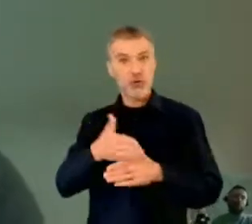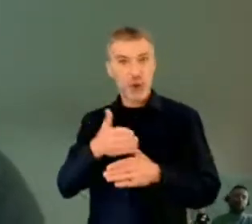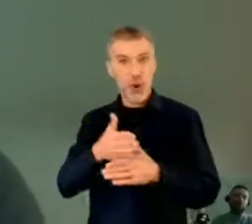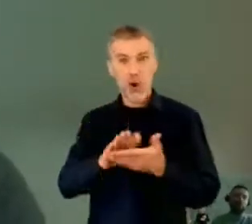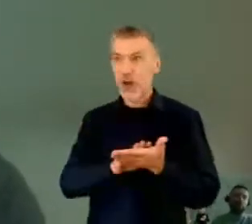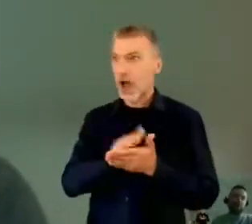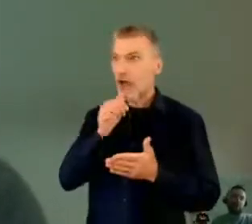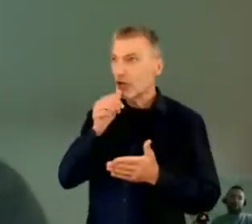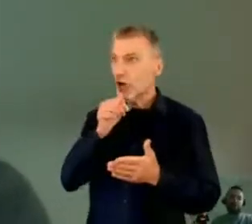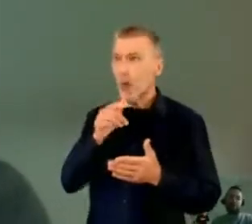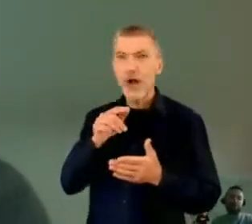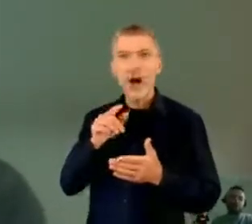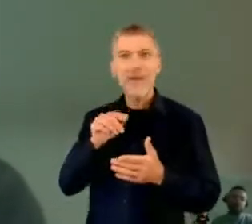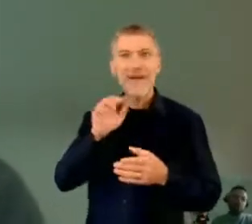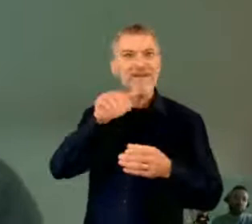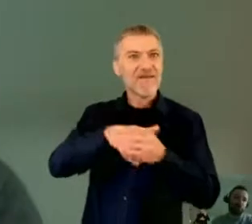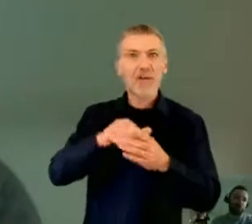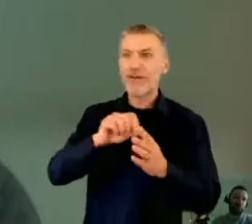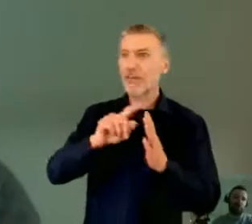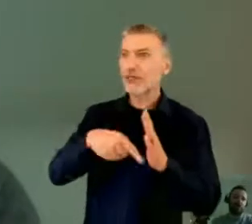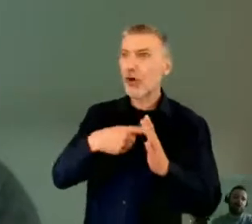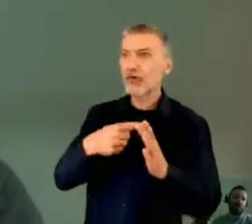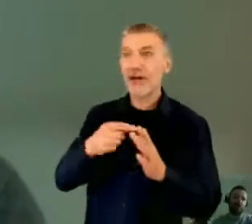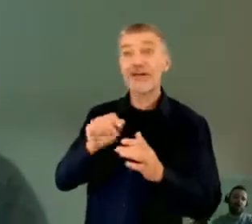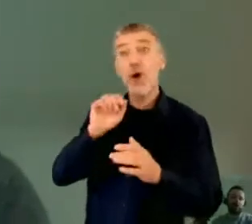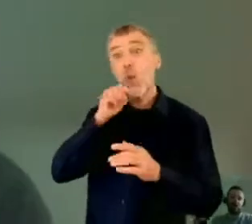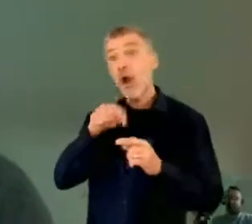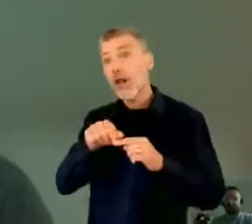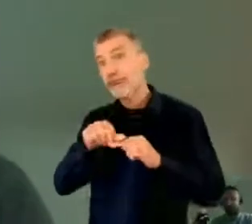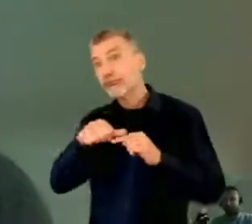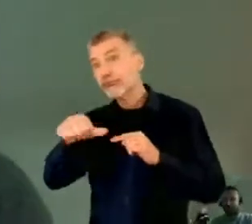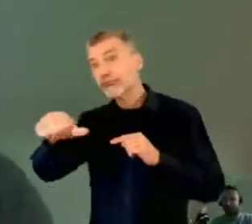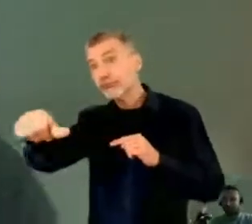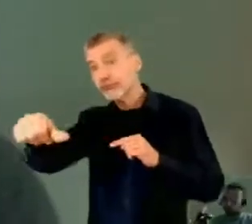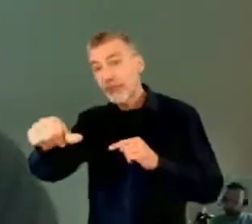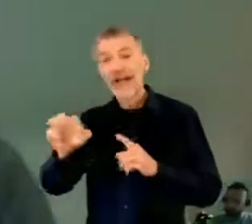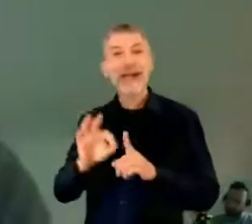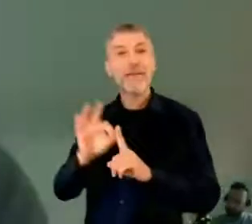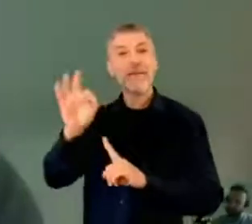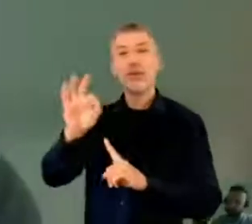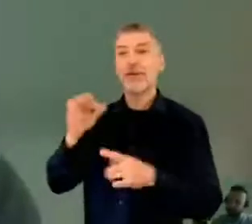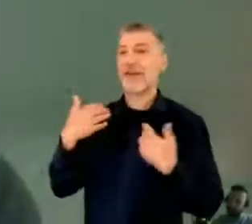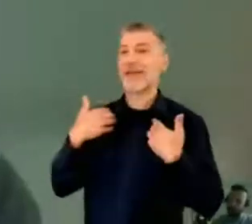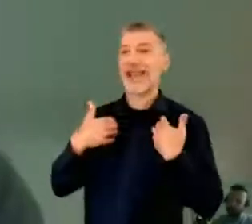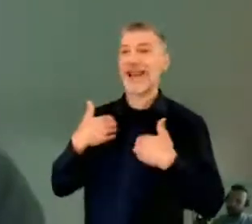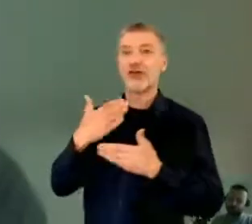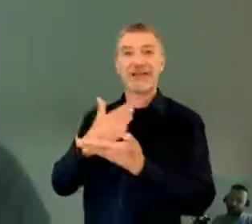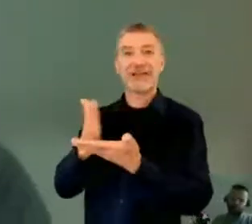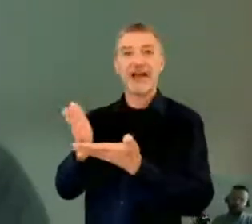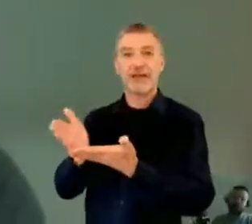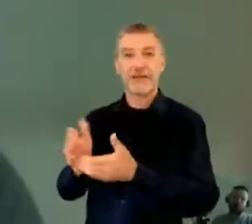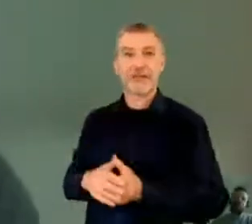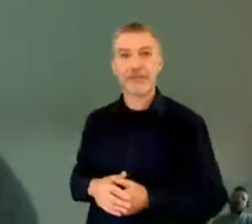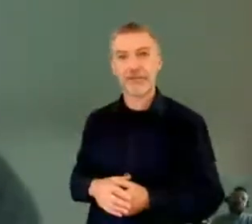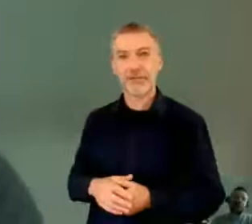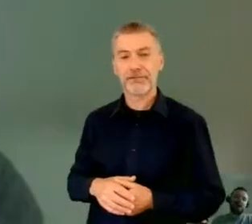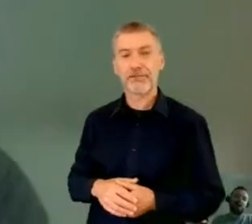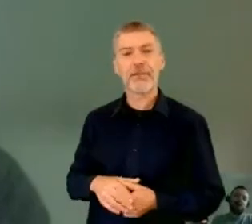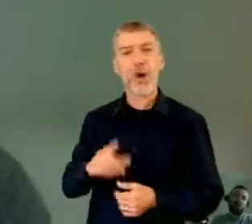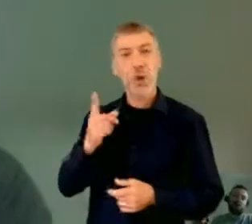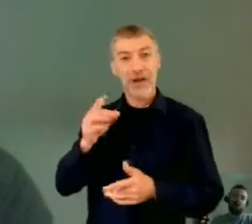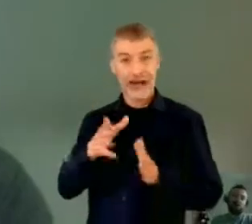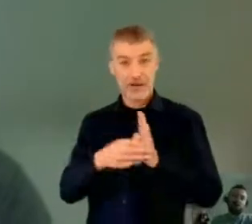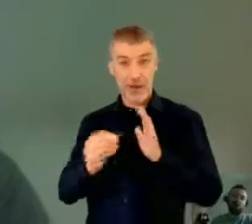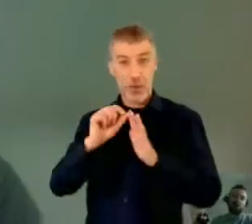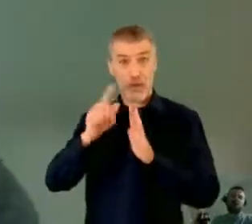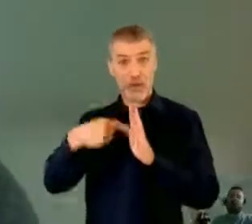innovative projects that are going to make a big difference to the energy sector. So, for example, one of the projects that I was involved in was we sat down